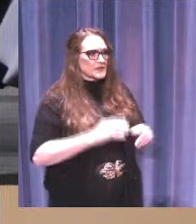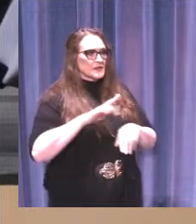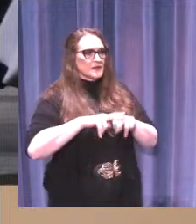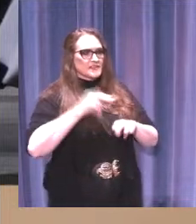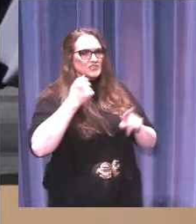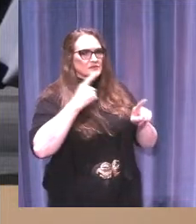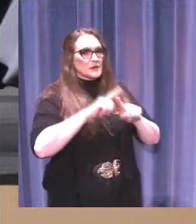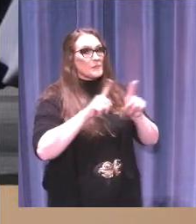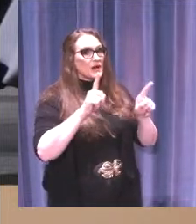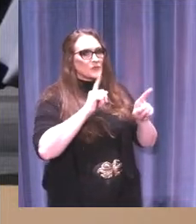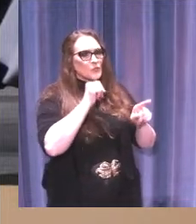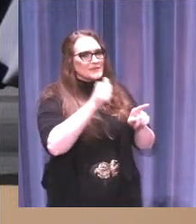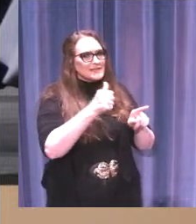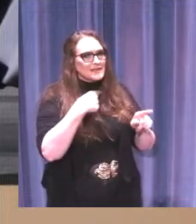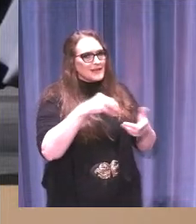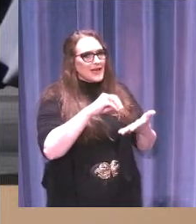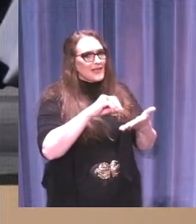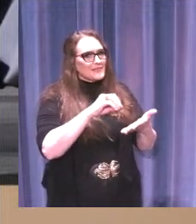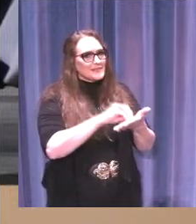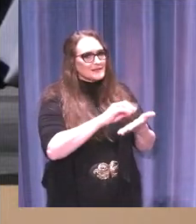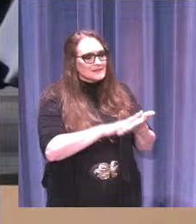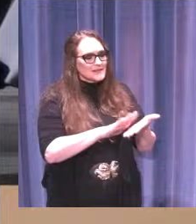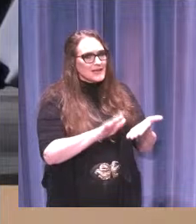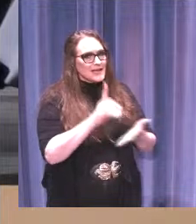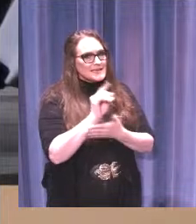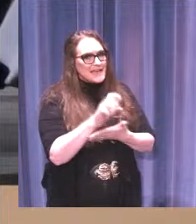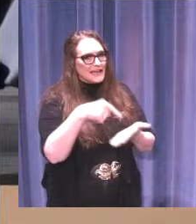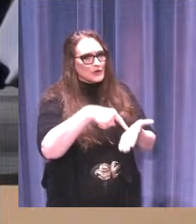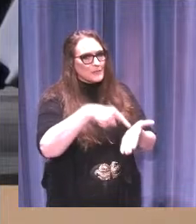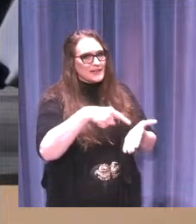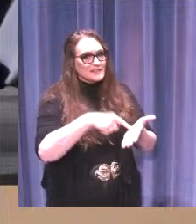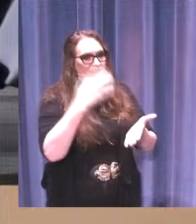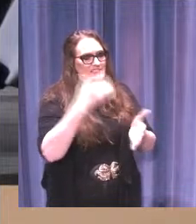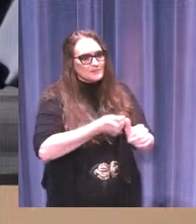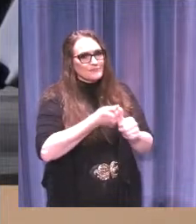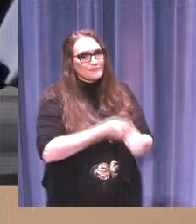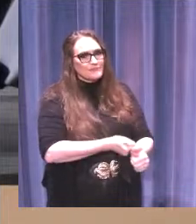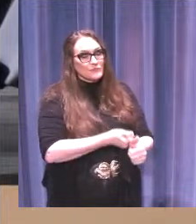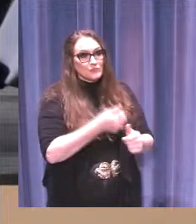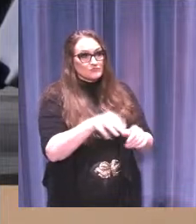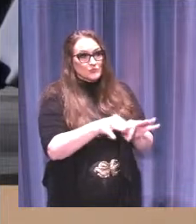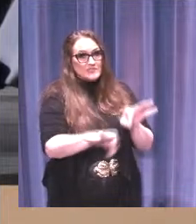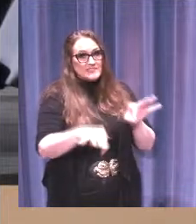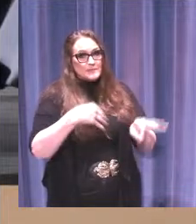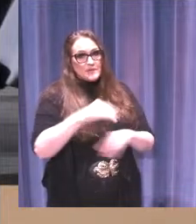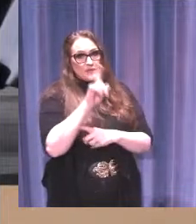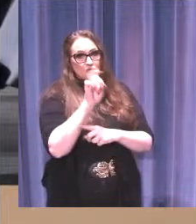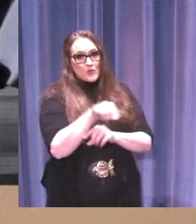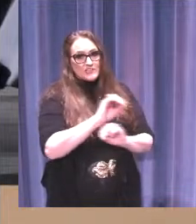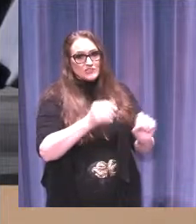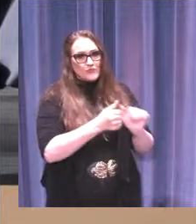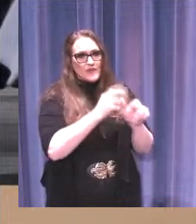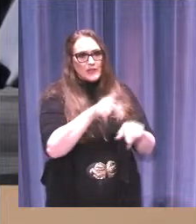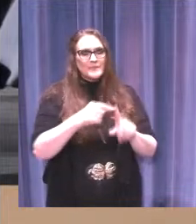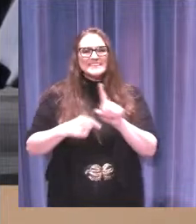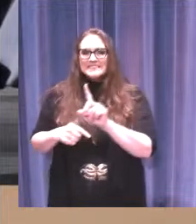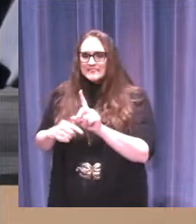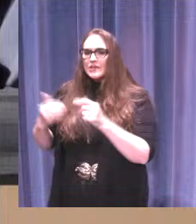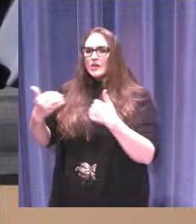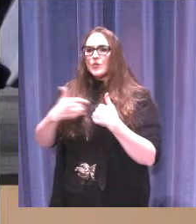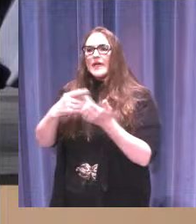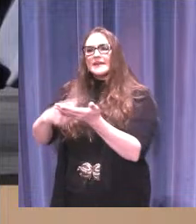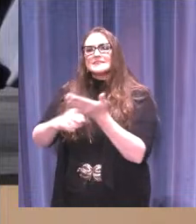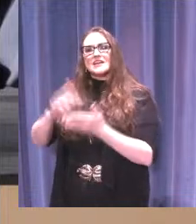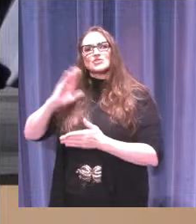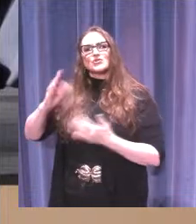the document, so that's what I'm going by. We simply have the questions with no follow-up. Right. We had a discussion earlier today where we